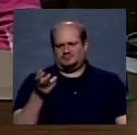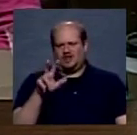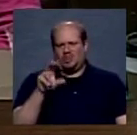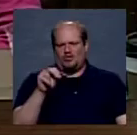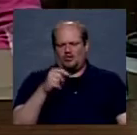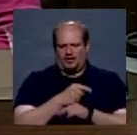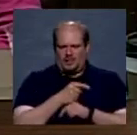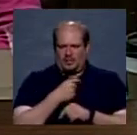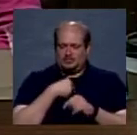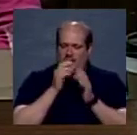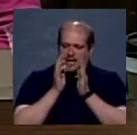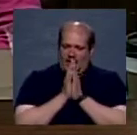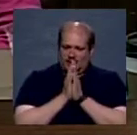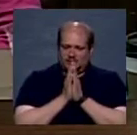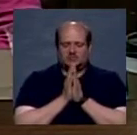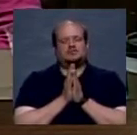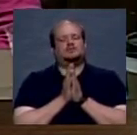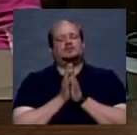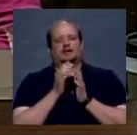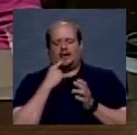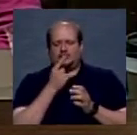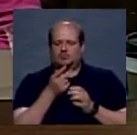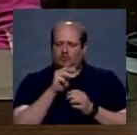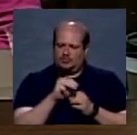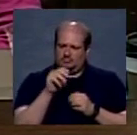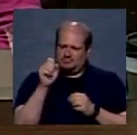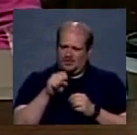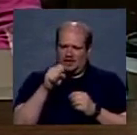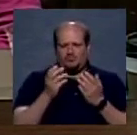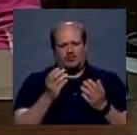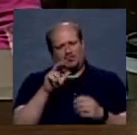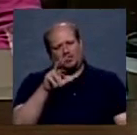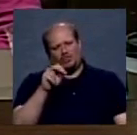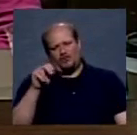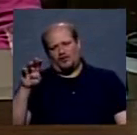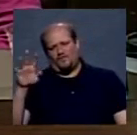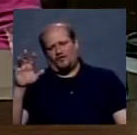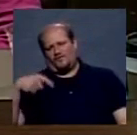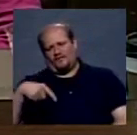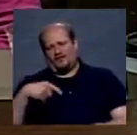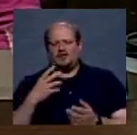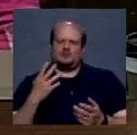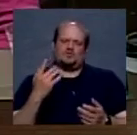30 days. So I asked him, I told him it's probably 30 to 45 days, and I said, well,